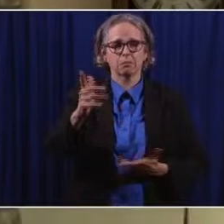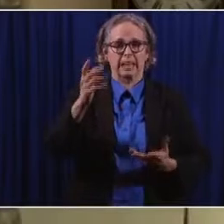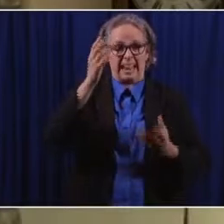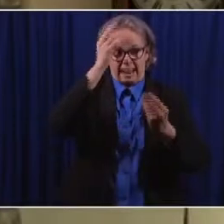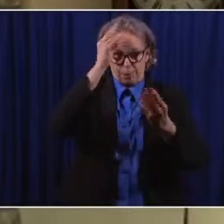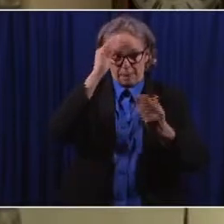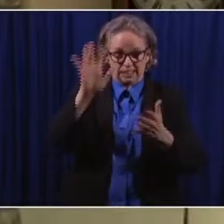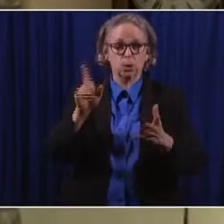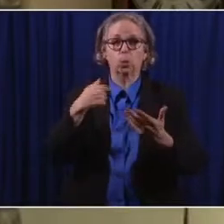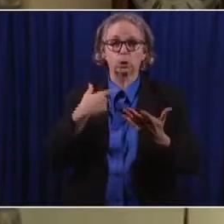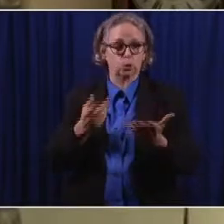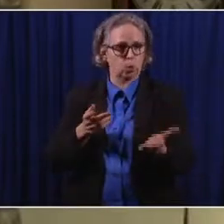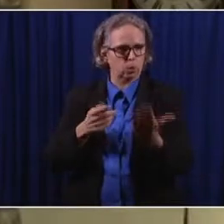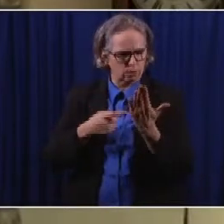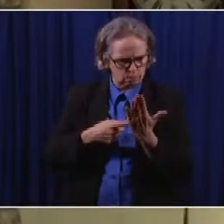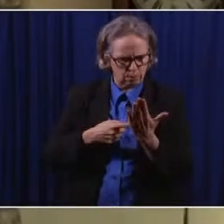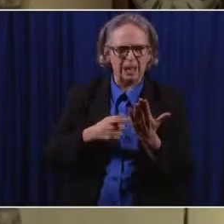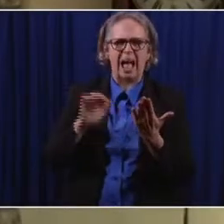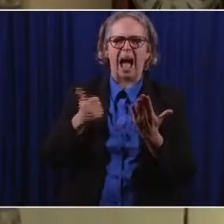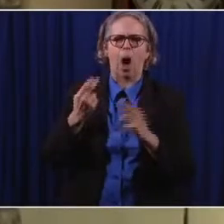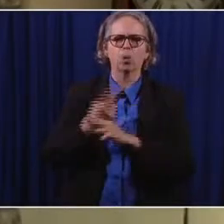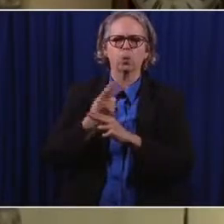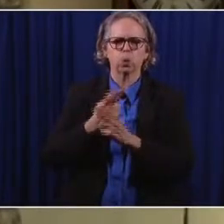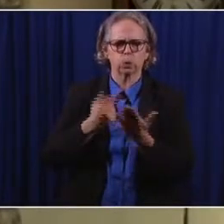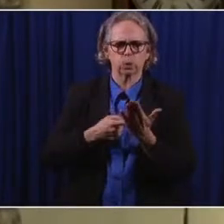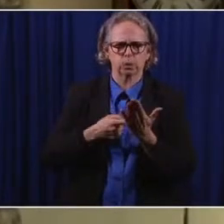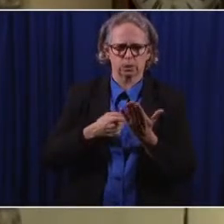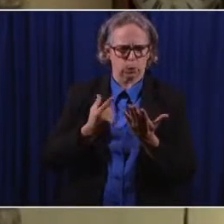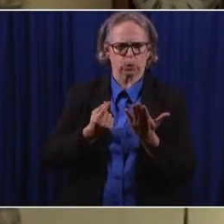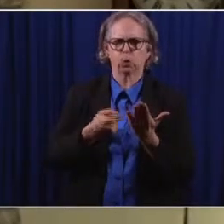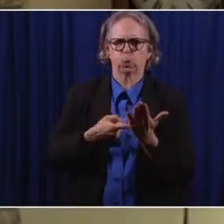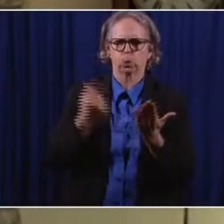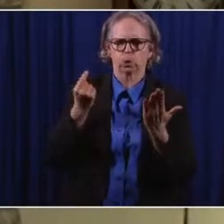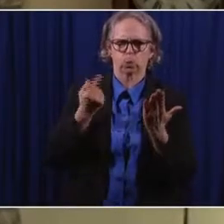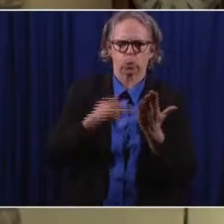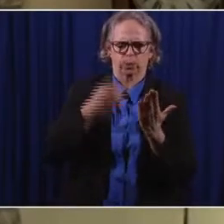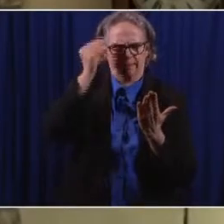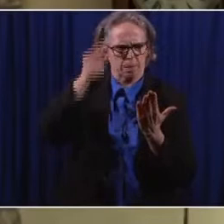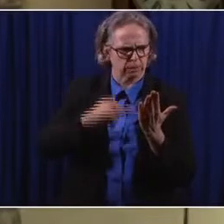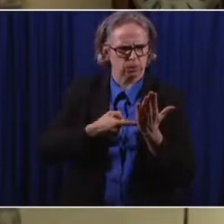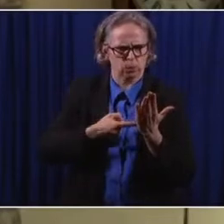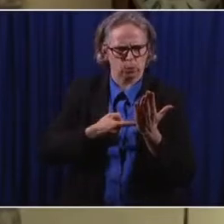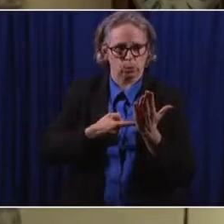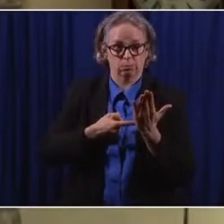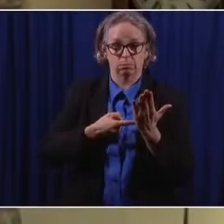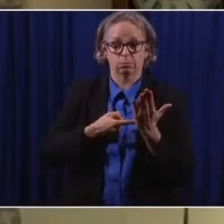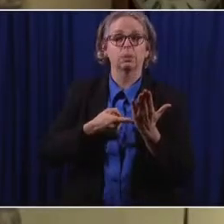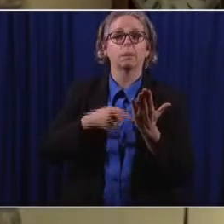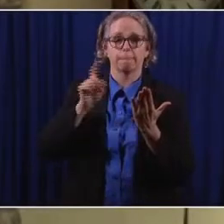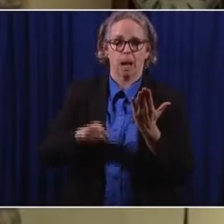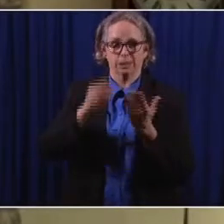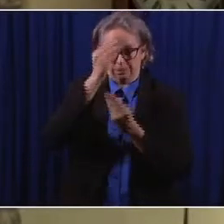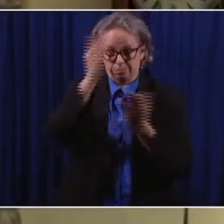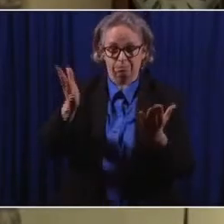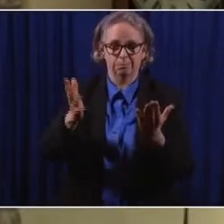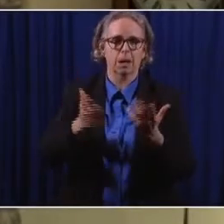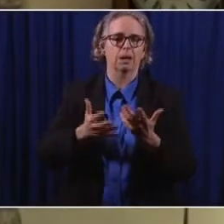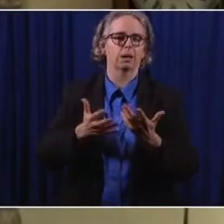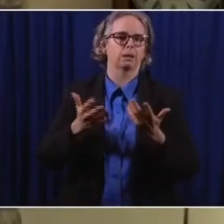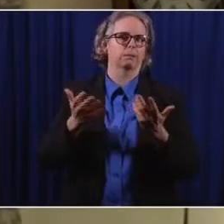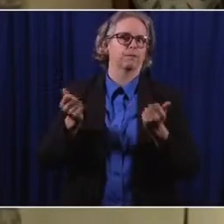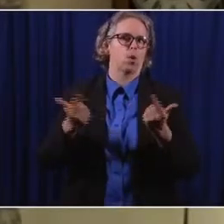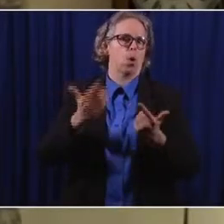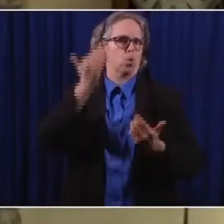of information. But we're trying to get as much information as we legally can get out.